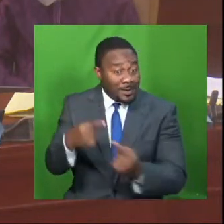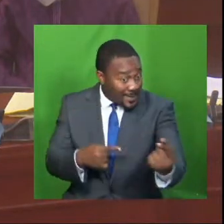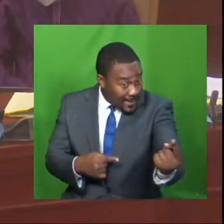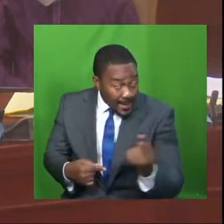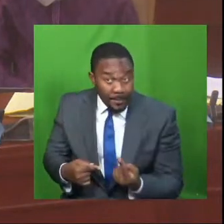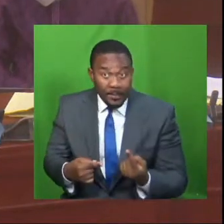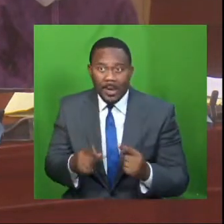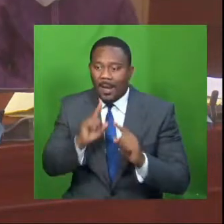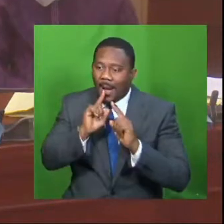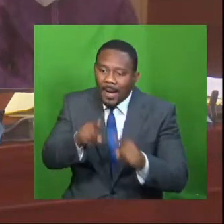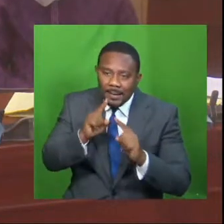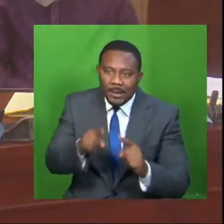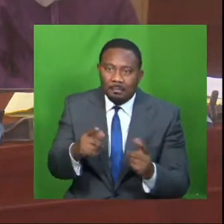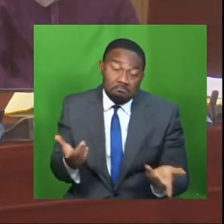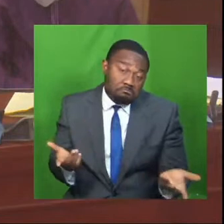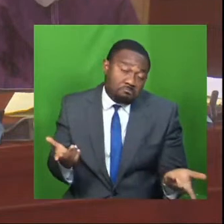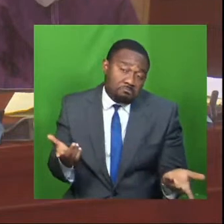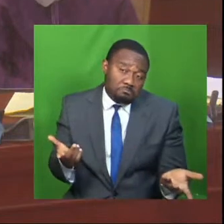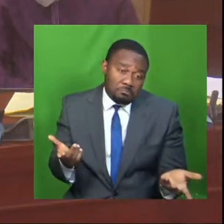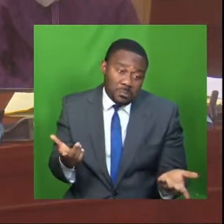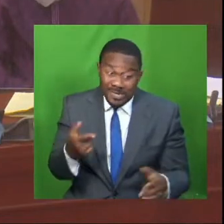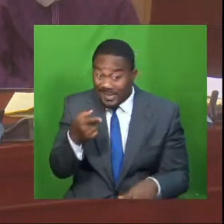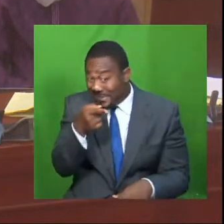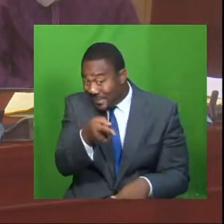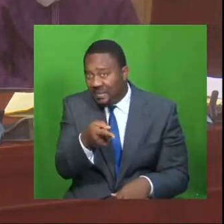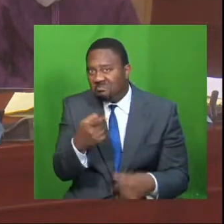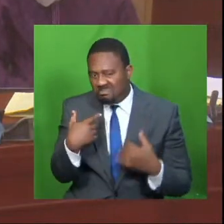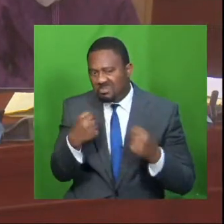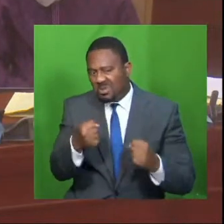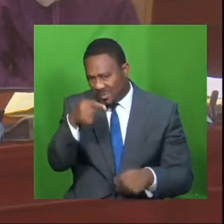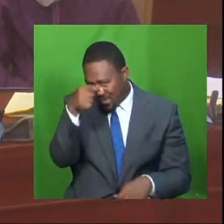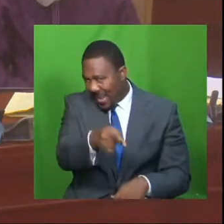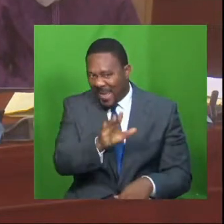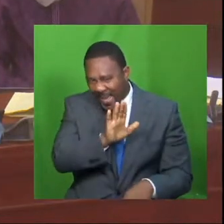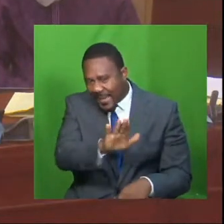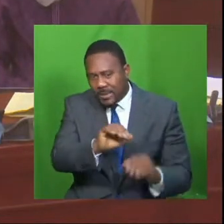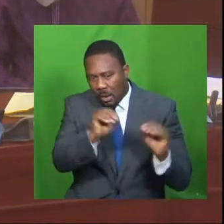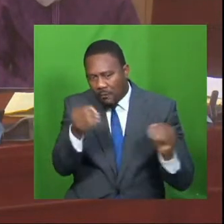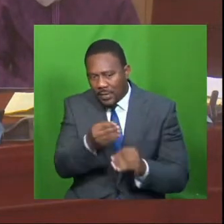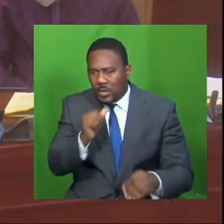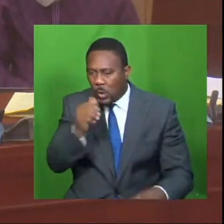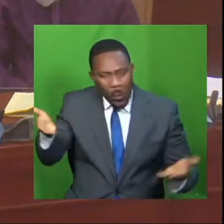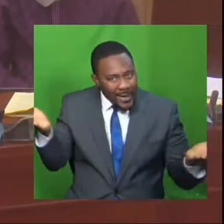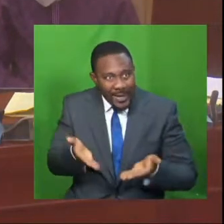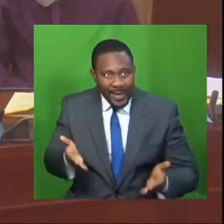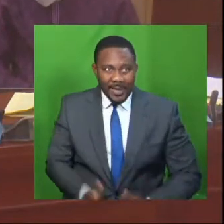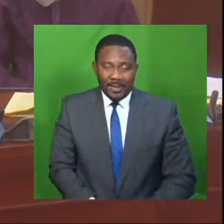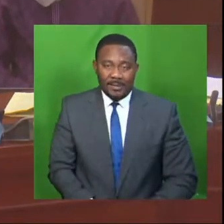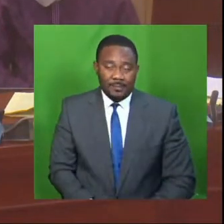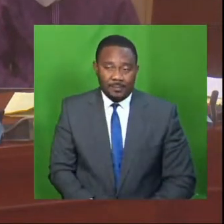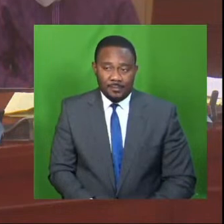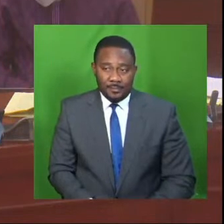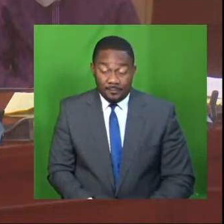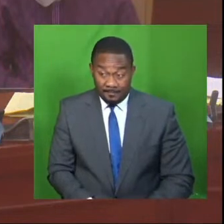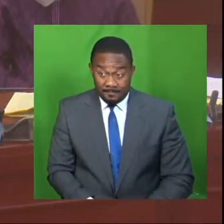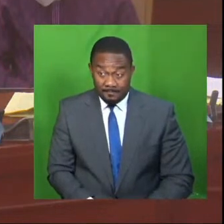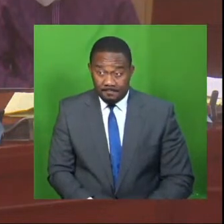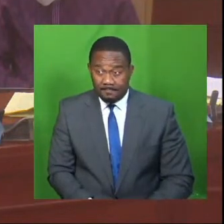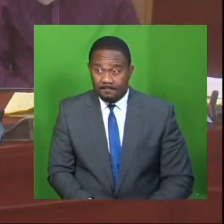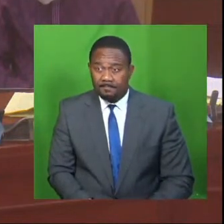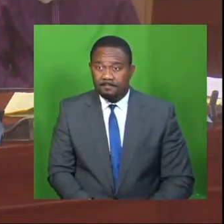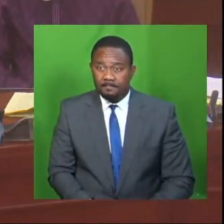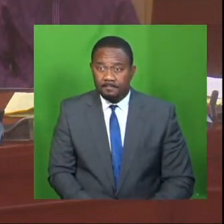Ahmed intimated to borrow 1 billion. Trigger happy borrowing minister. Even when